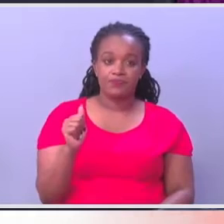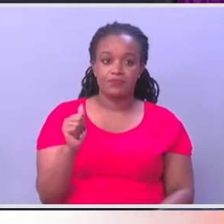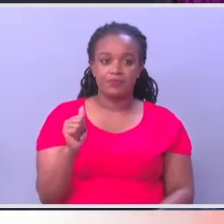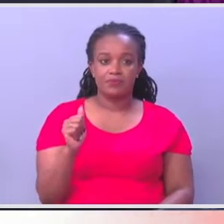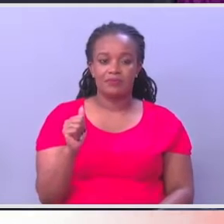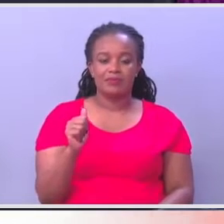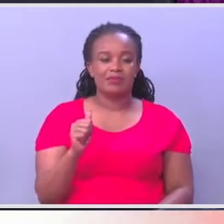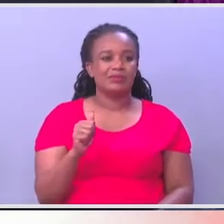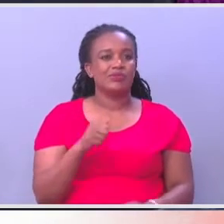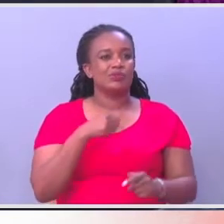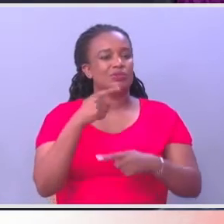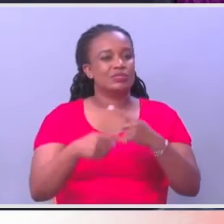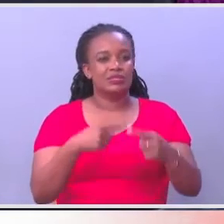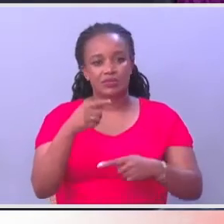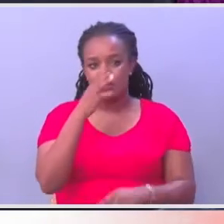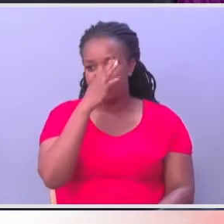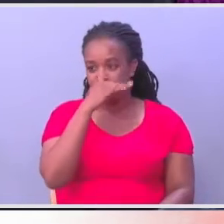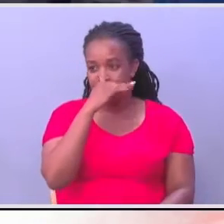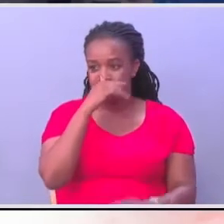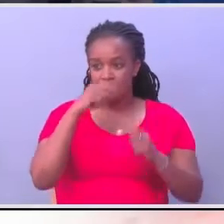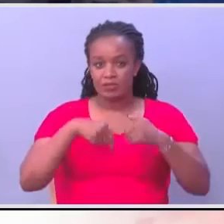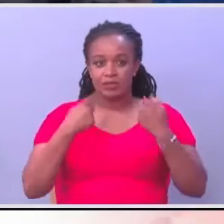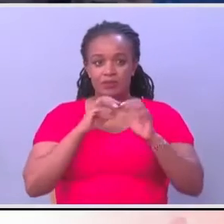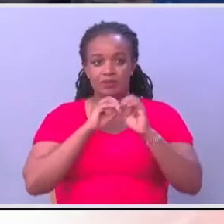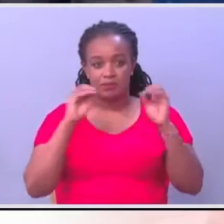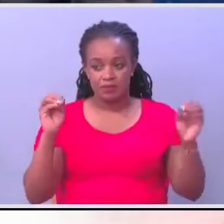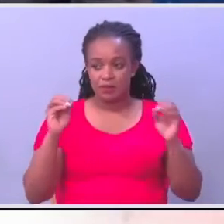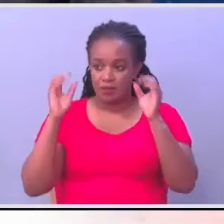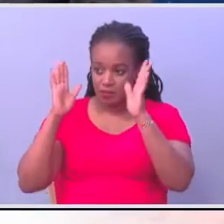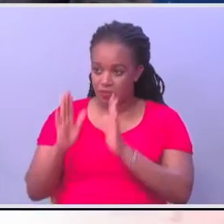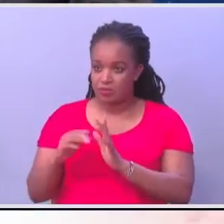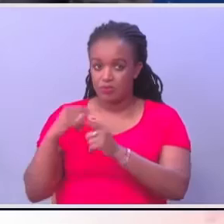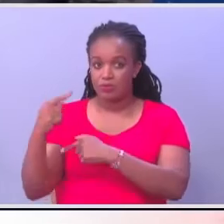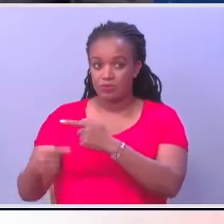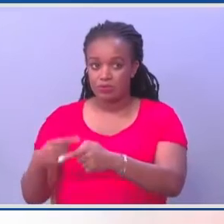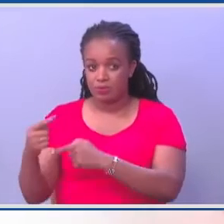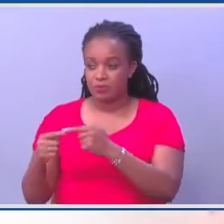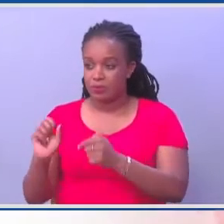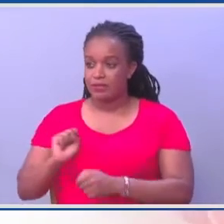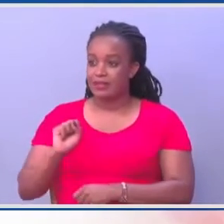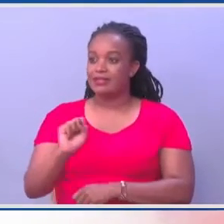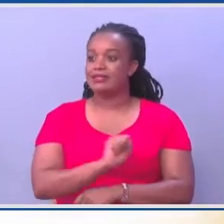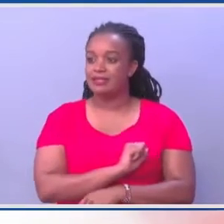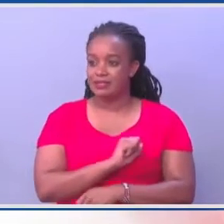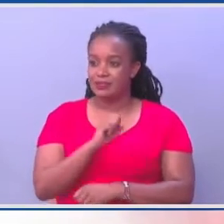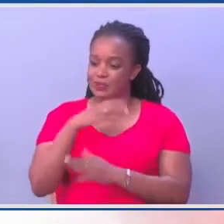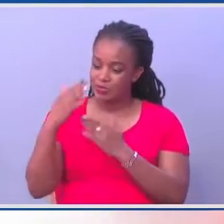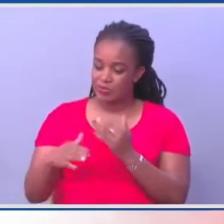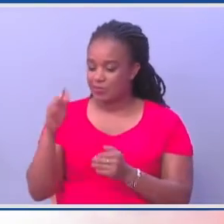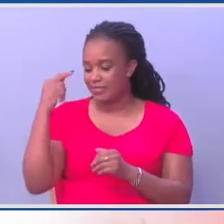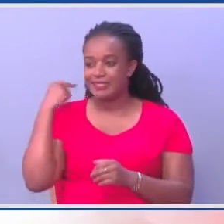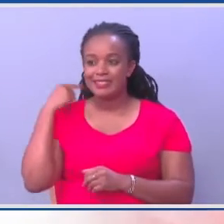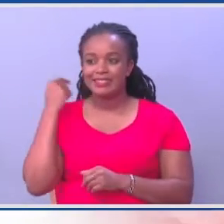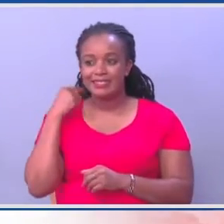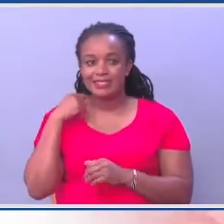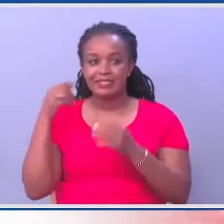keep on lying to ourselves. A presidential candidate always ends up as a senator. No. Let's stop cheating on Wananchi. He's a senator now,